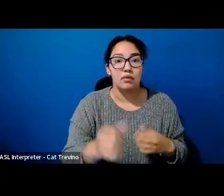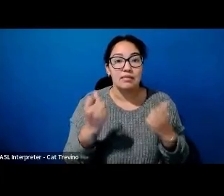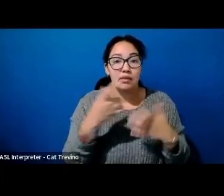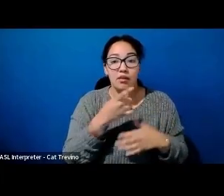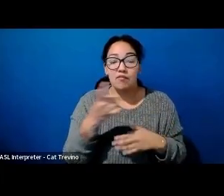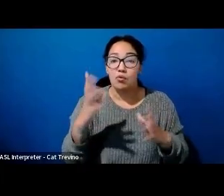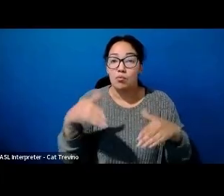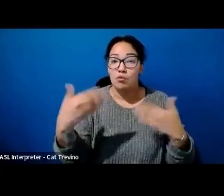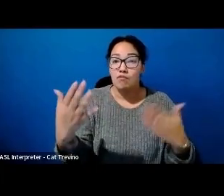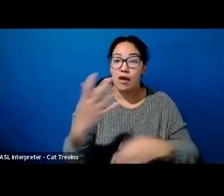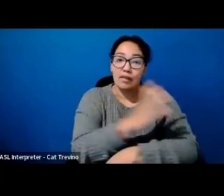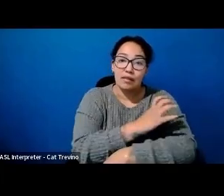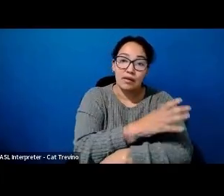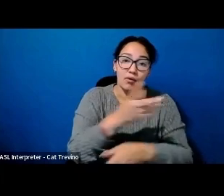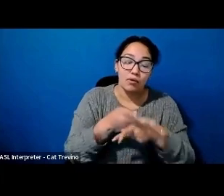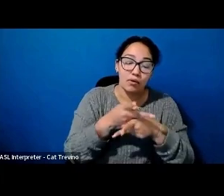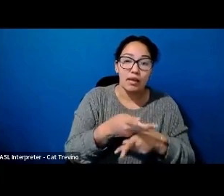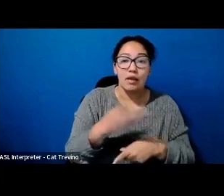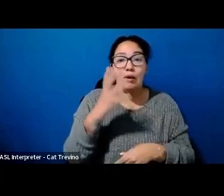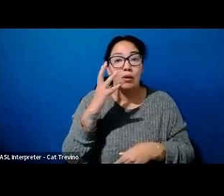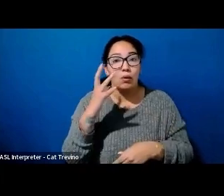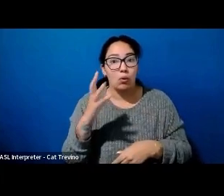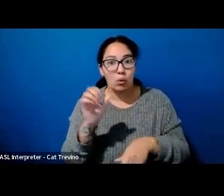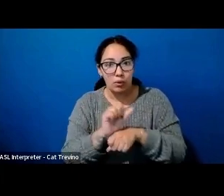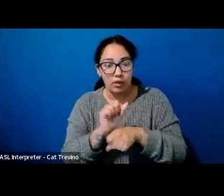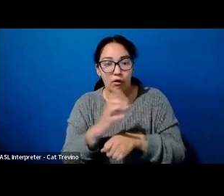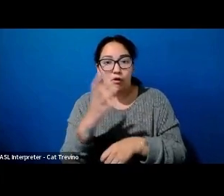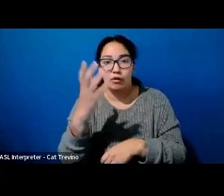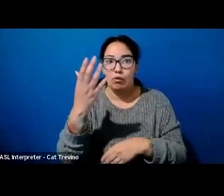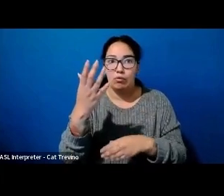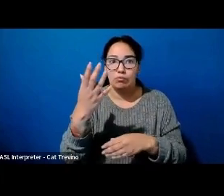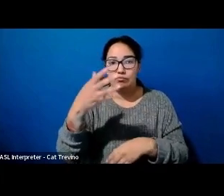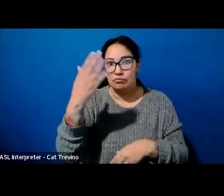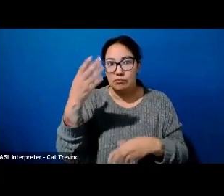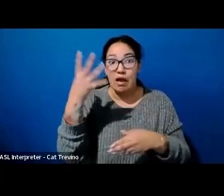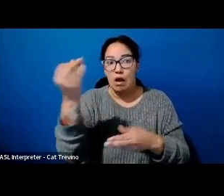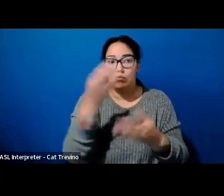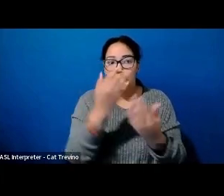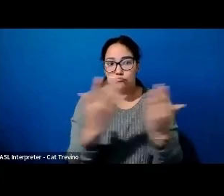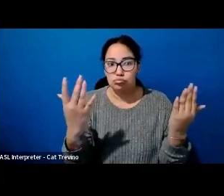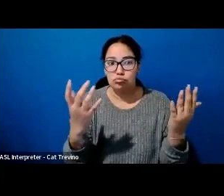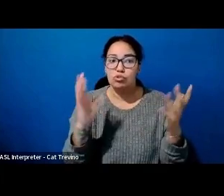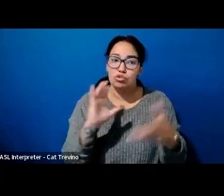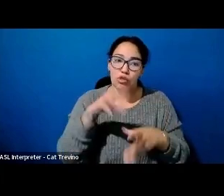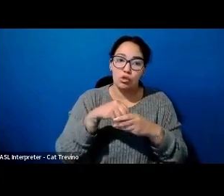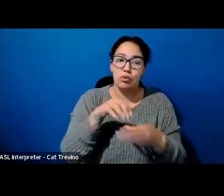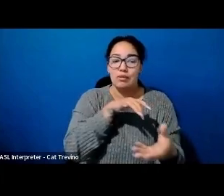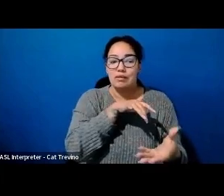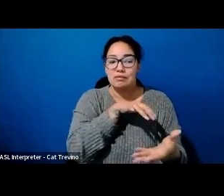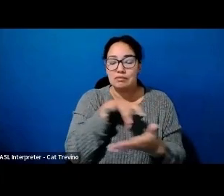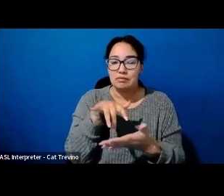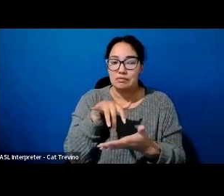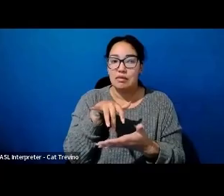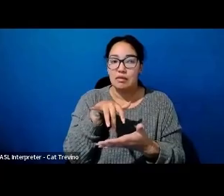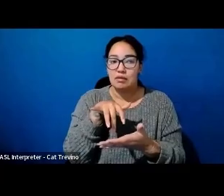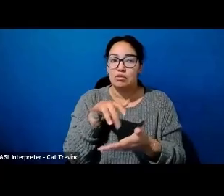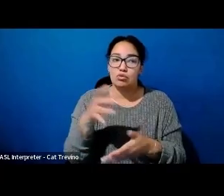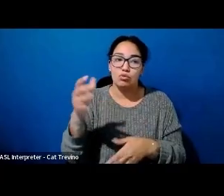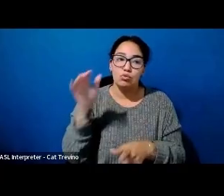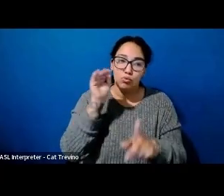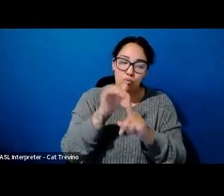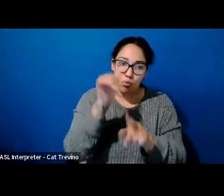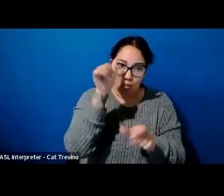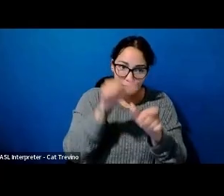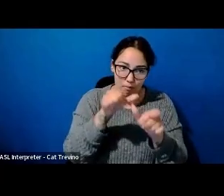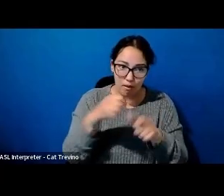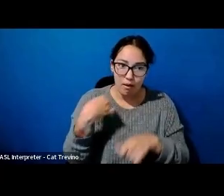care and or working on the front lines supporting young people, that we ought to include a case study to just remind us that we're